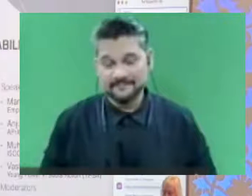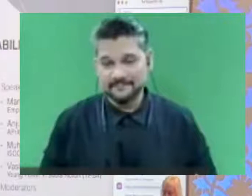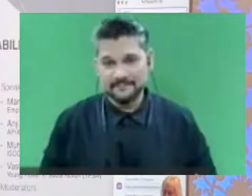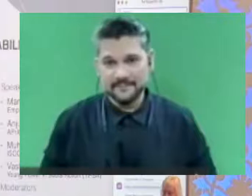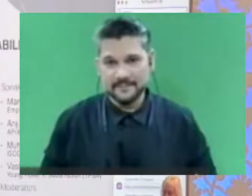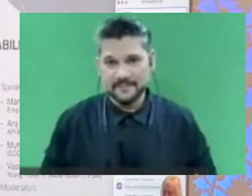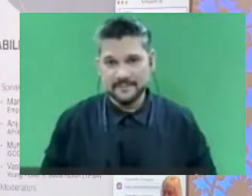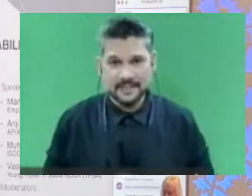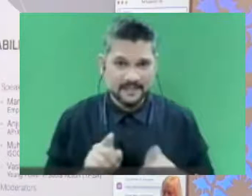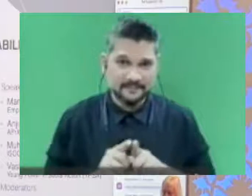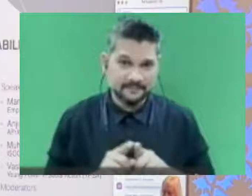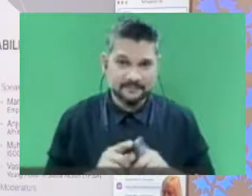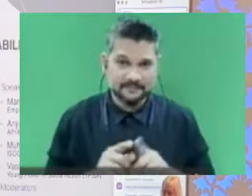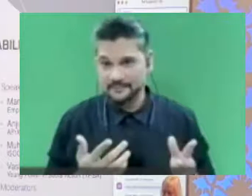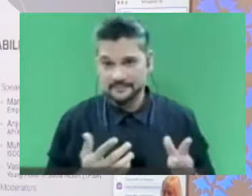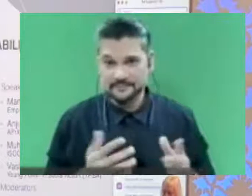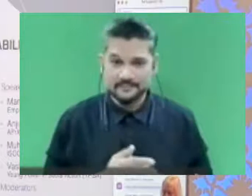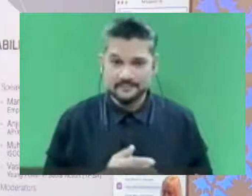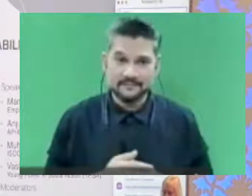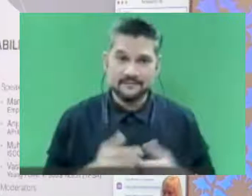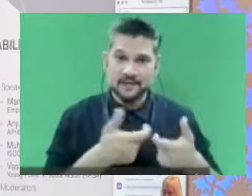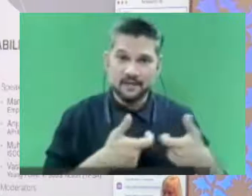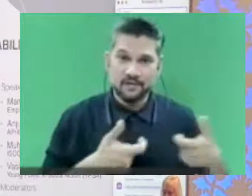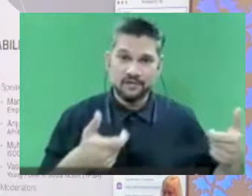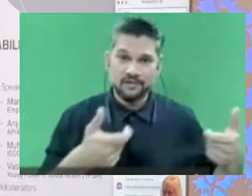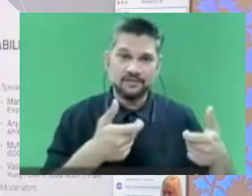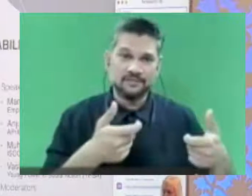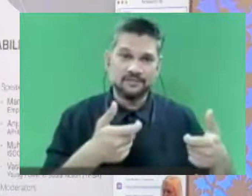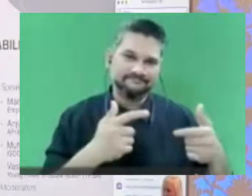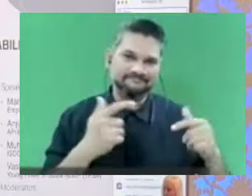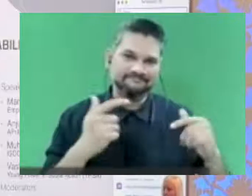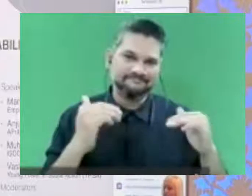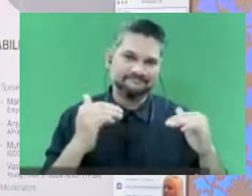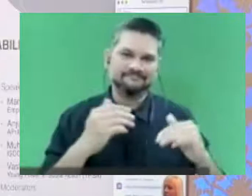a so-called a council of elders, which is being called,